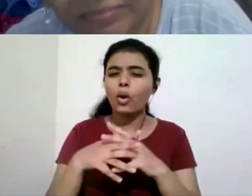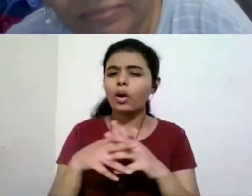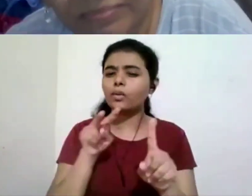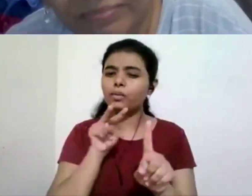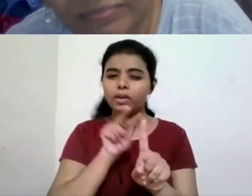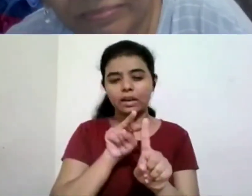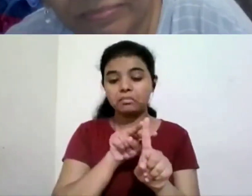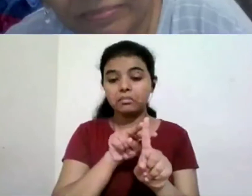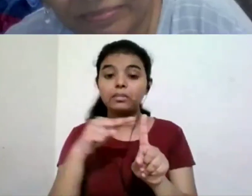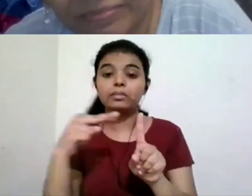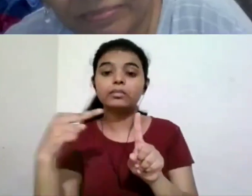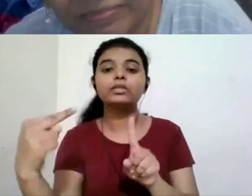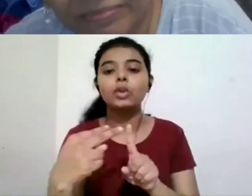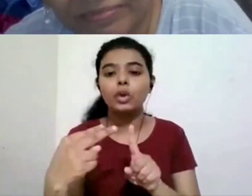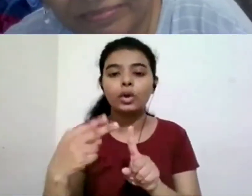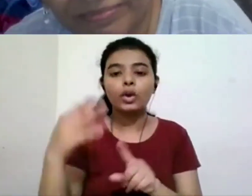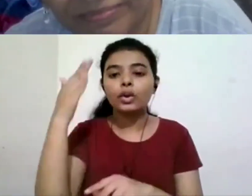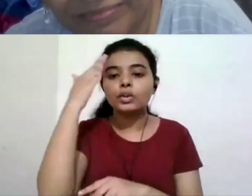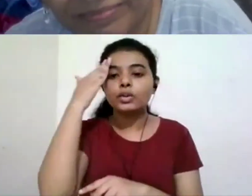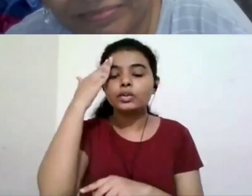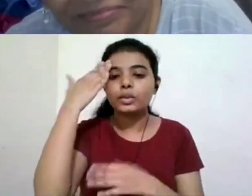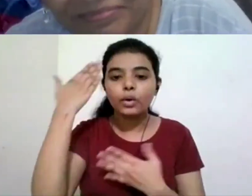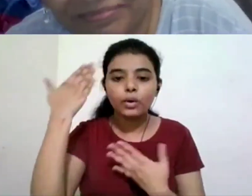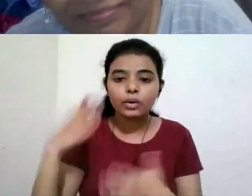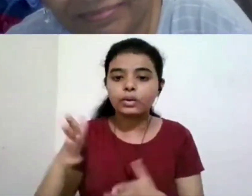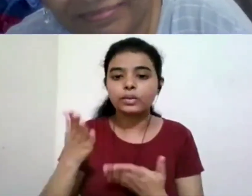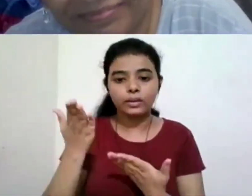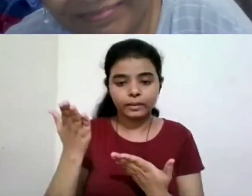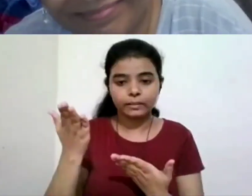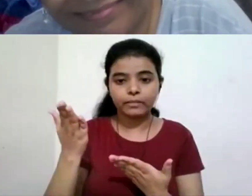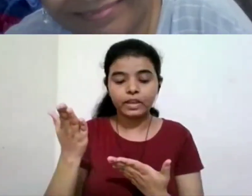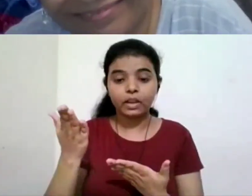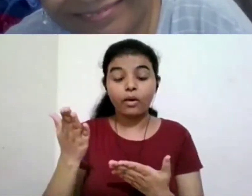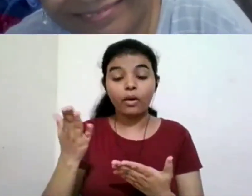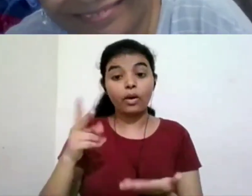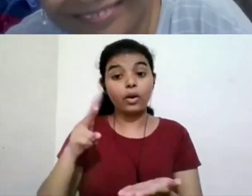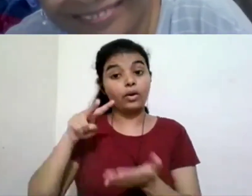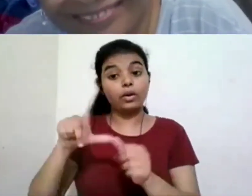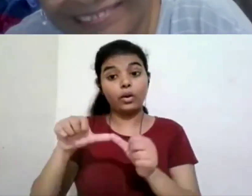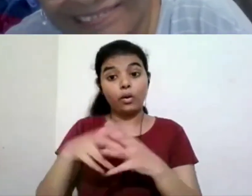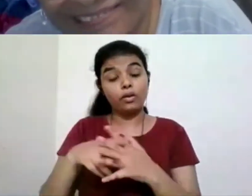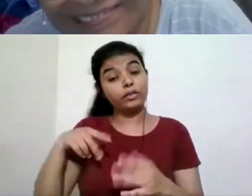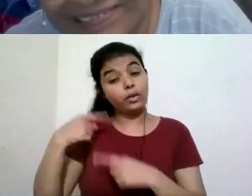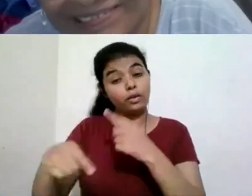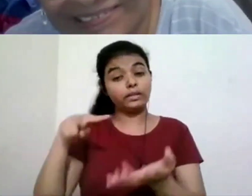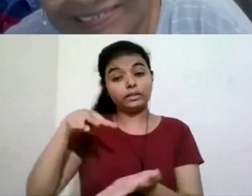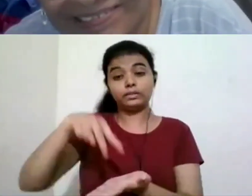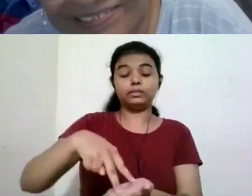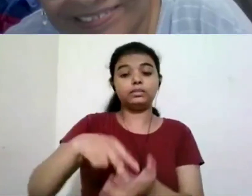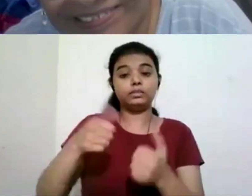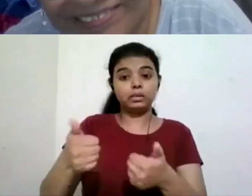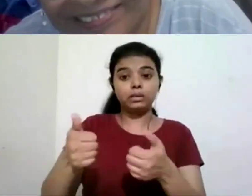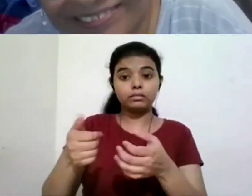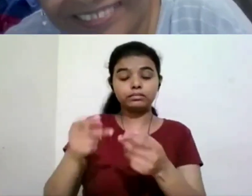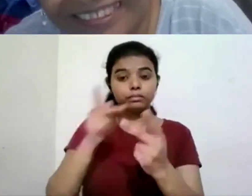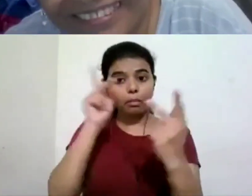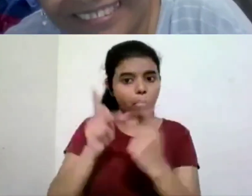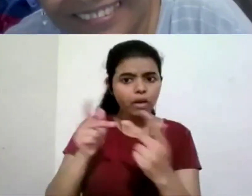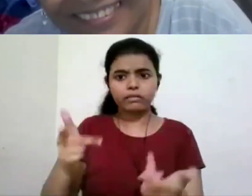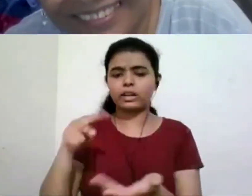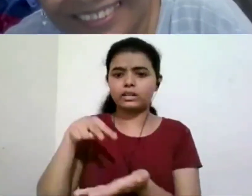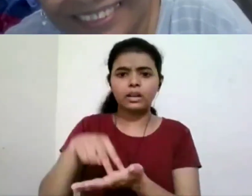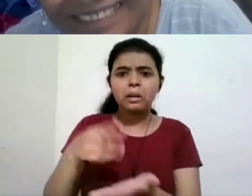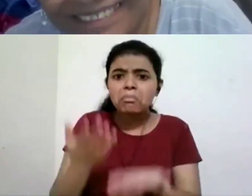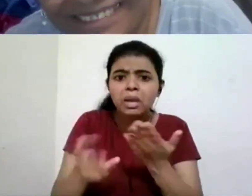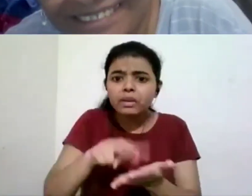not know, and law is not always standing erect on two legs or you know, law is probably lying down, law is probably